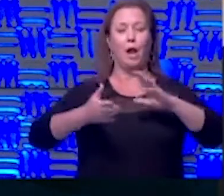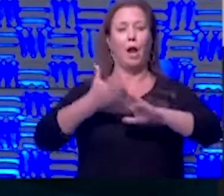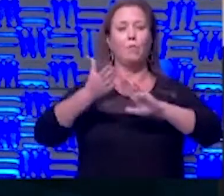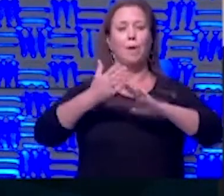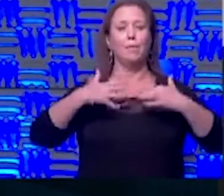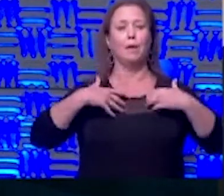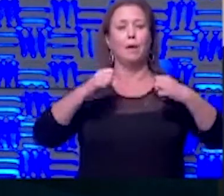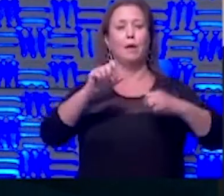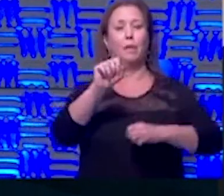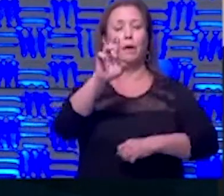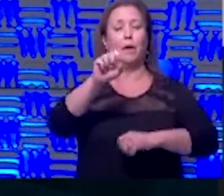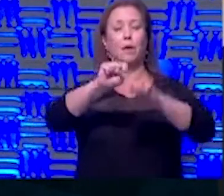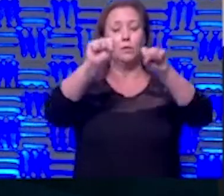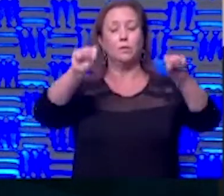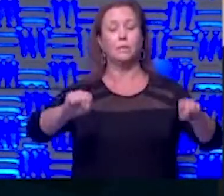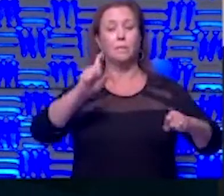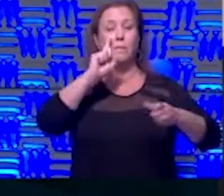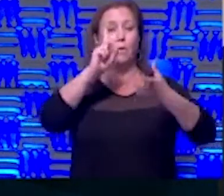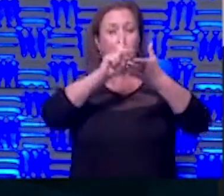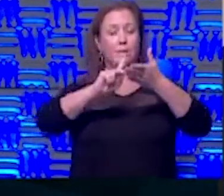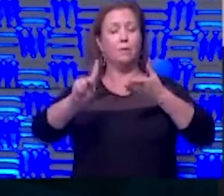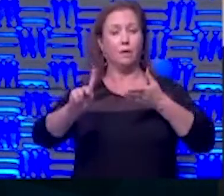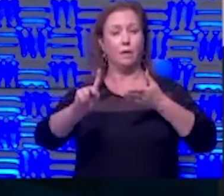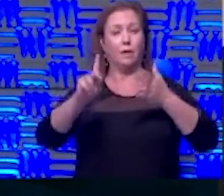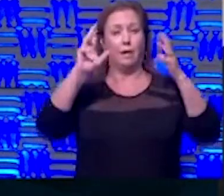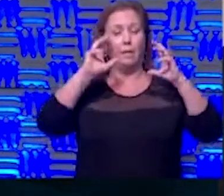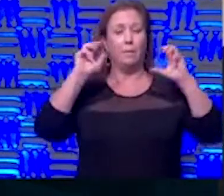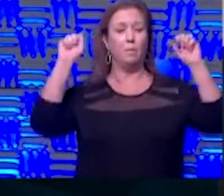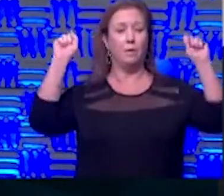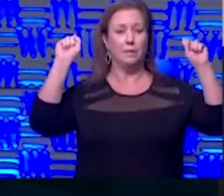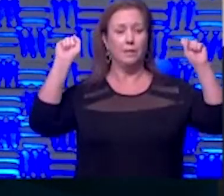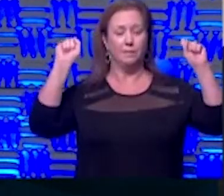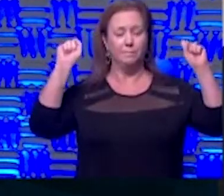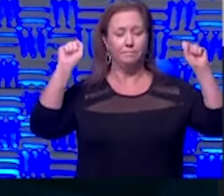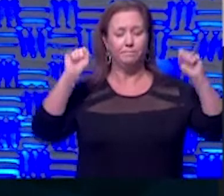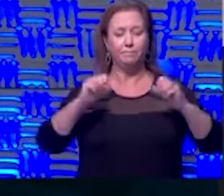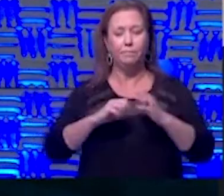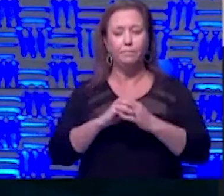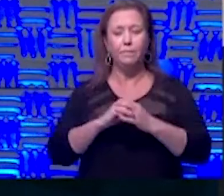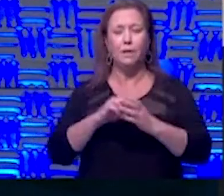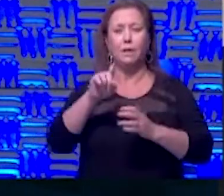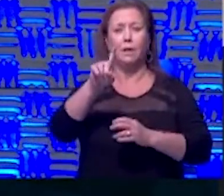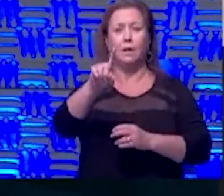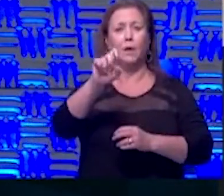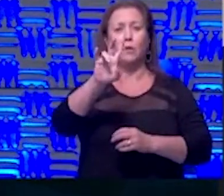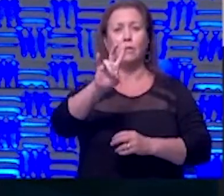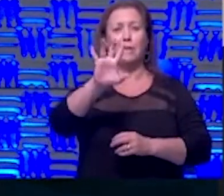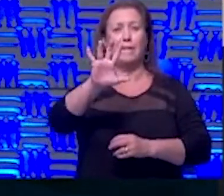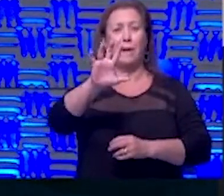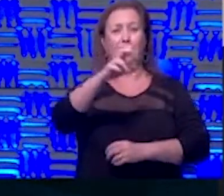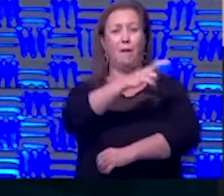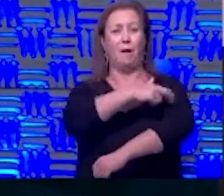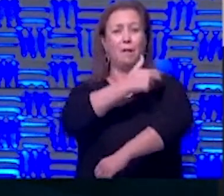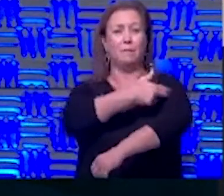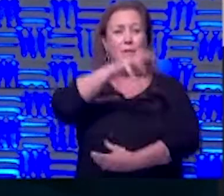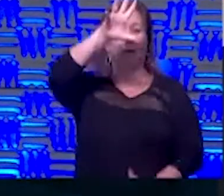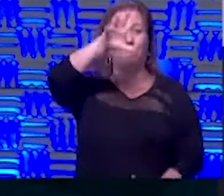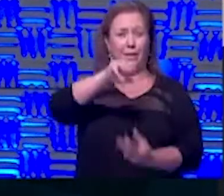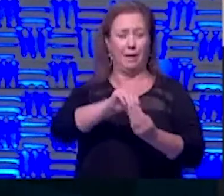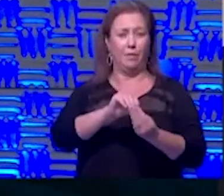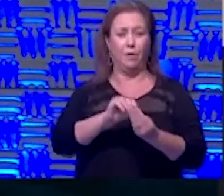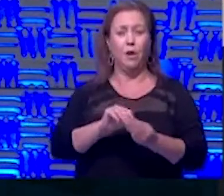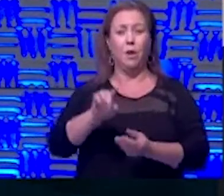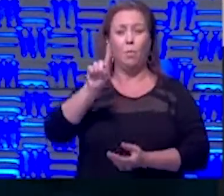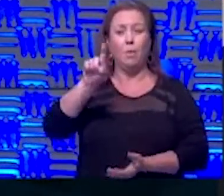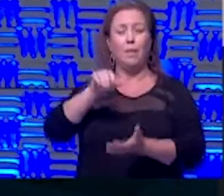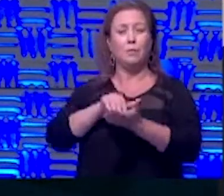healthcare system for the Secretary and the President. That is 175 hospitals and about 1,200